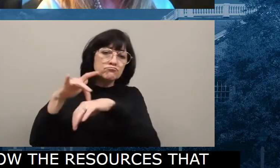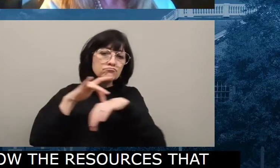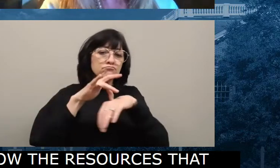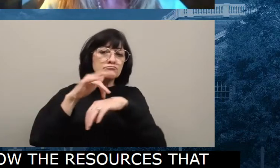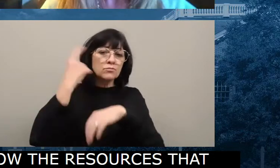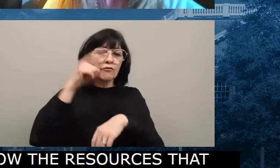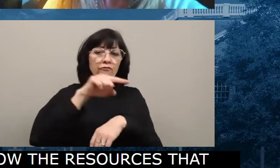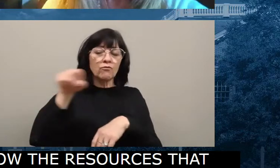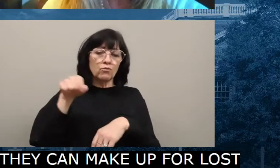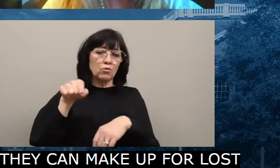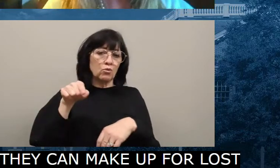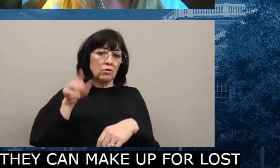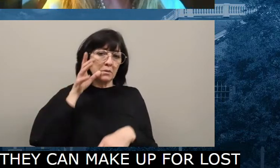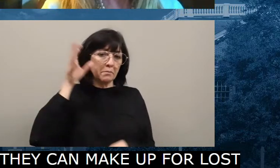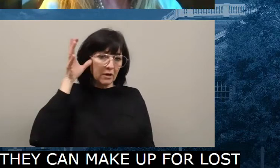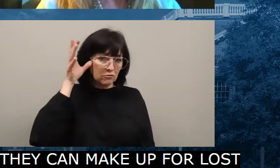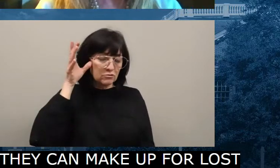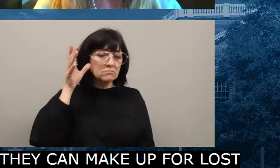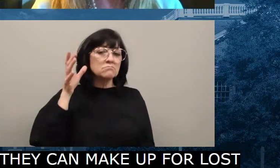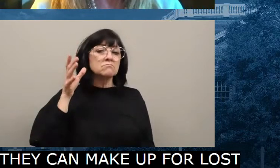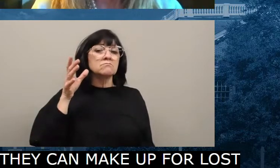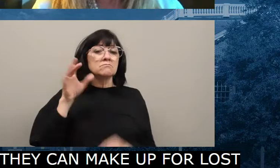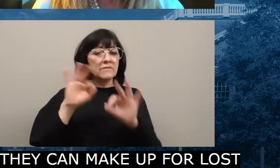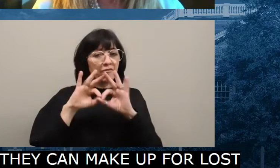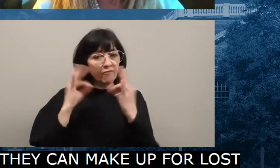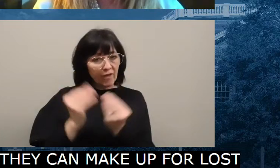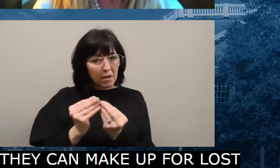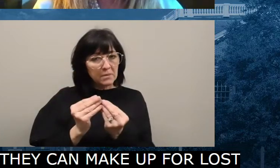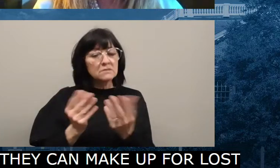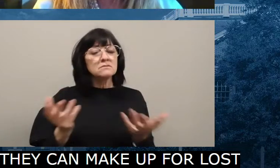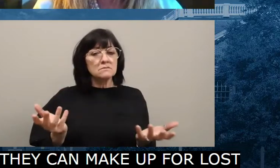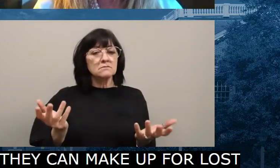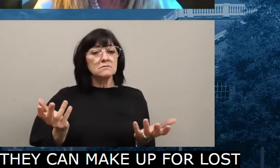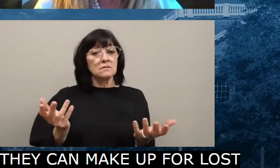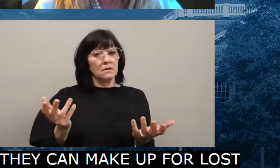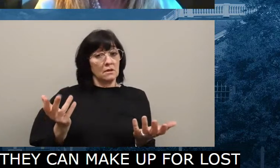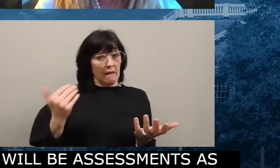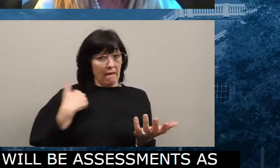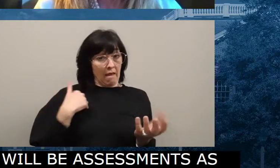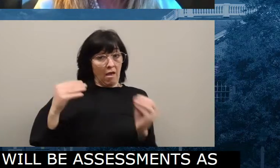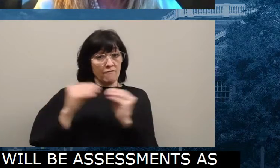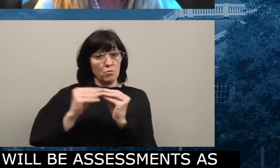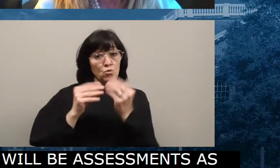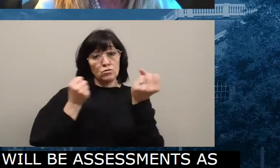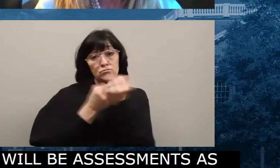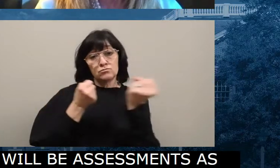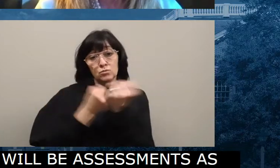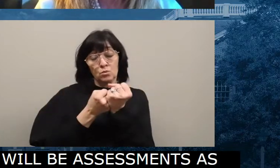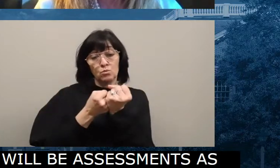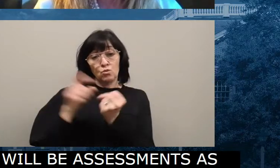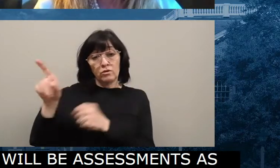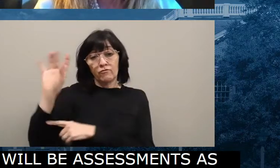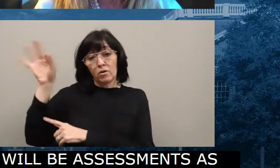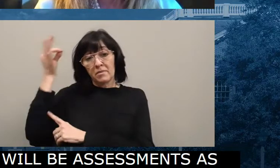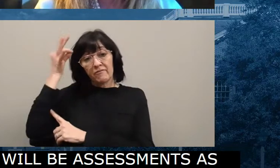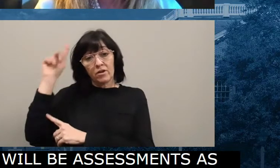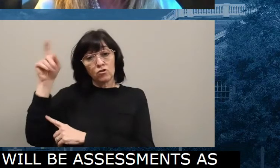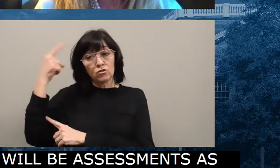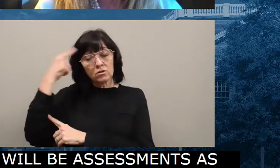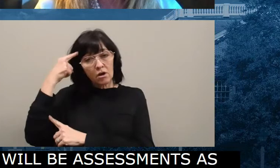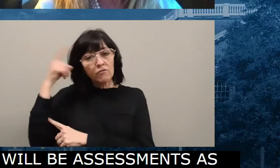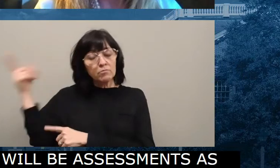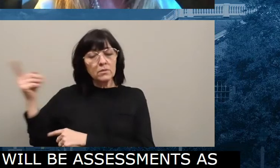be assessments as required by the federal government, where we'll be able to tell where individual students are in